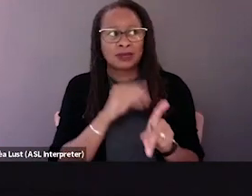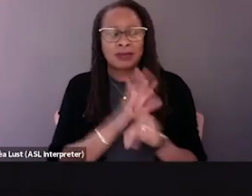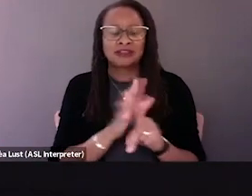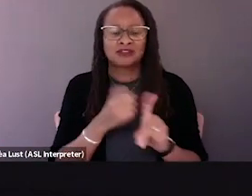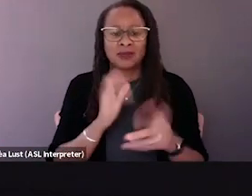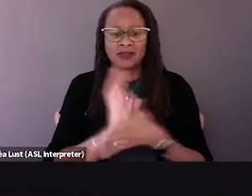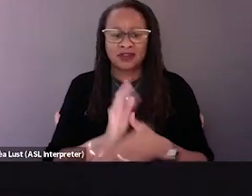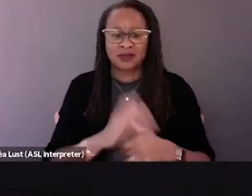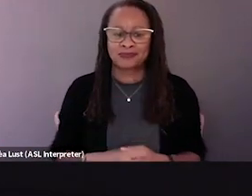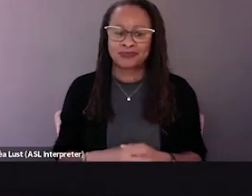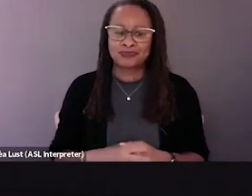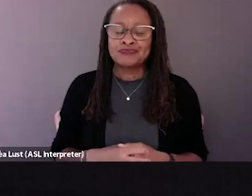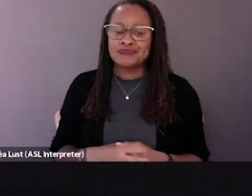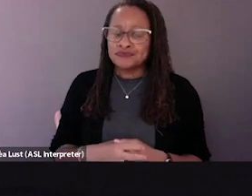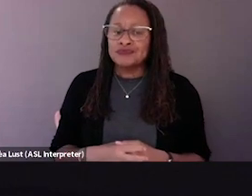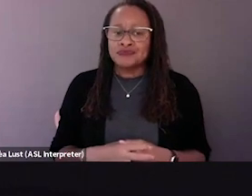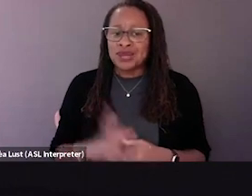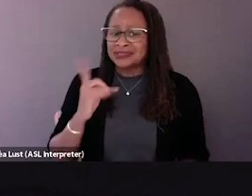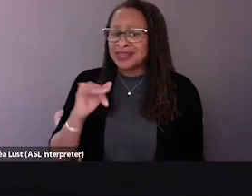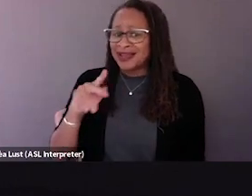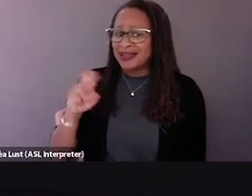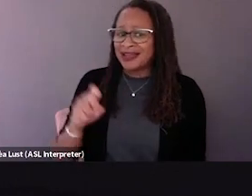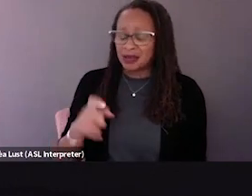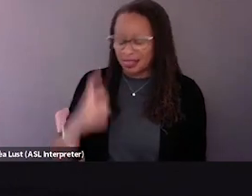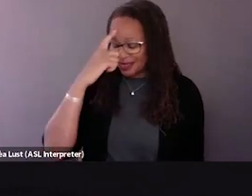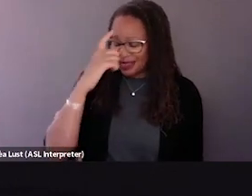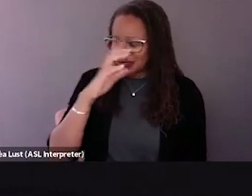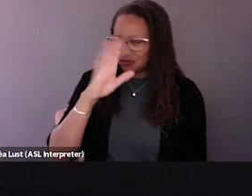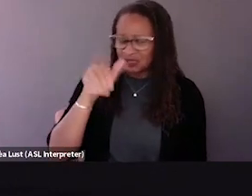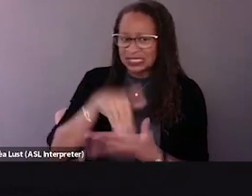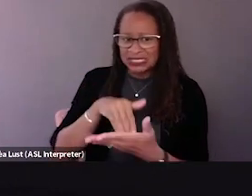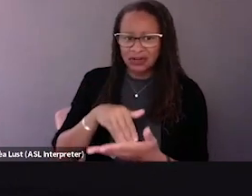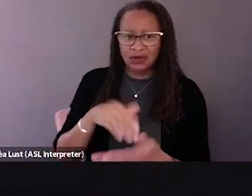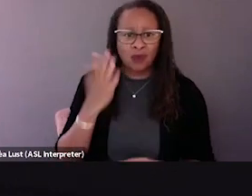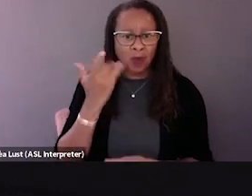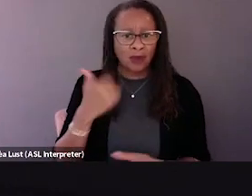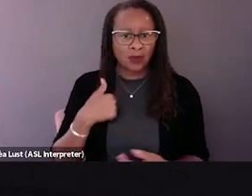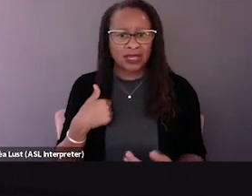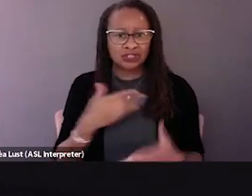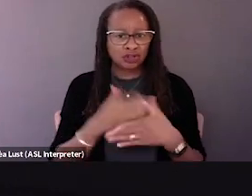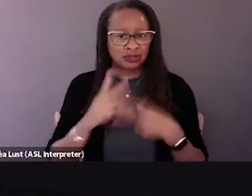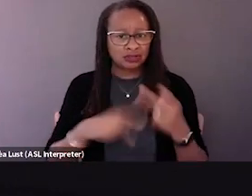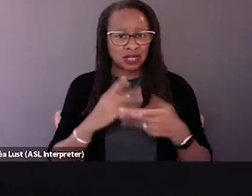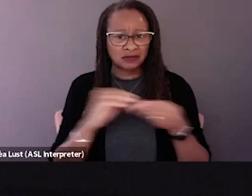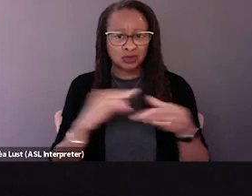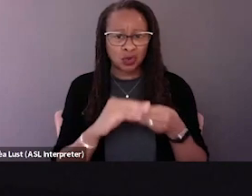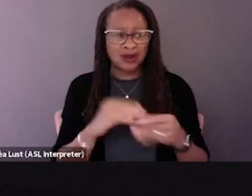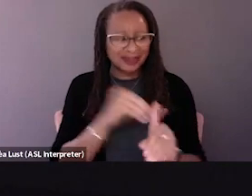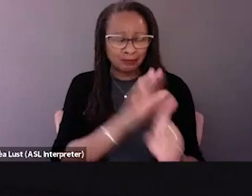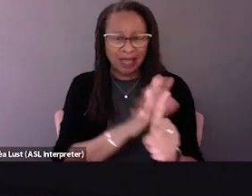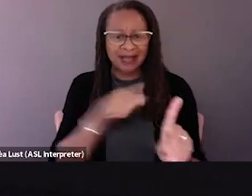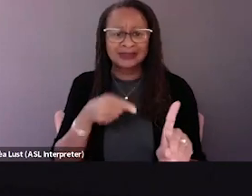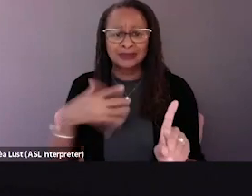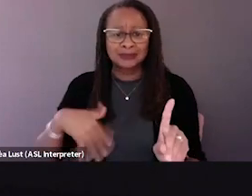I mean, I think that's the heart of why we tell these kind of stories, right? Is the impact they have, and being able to